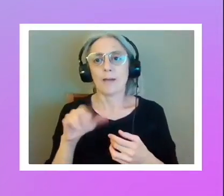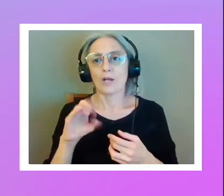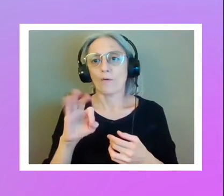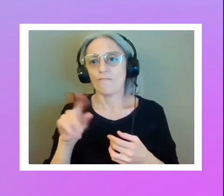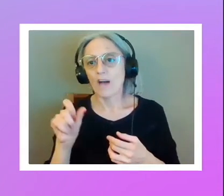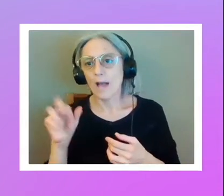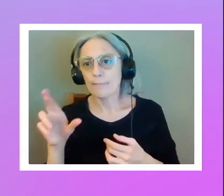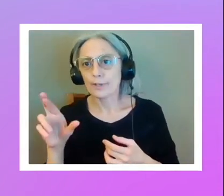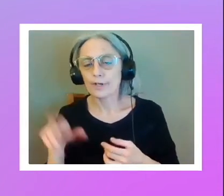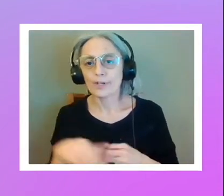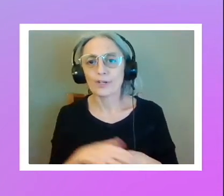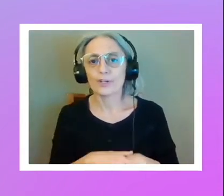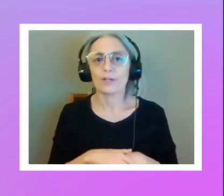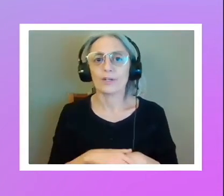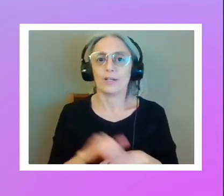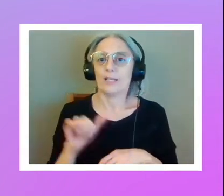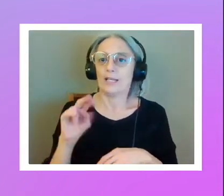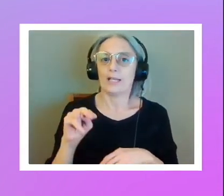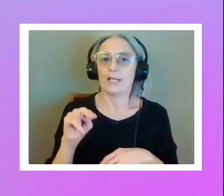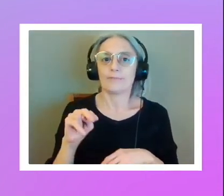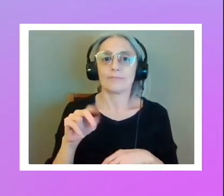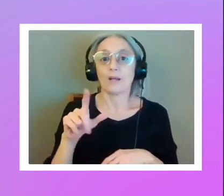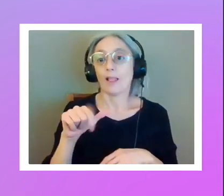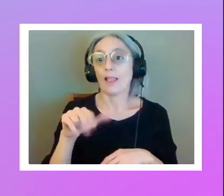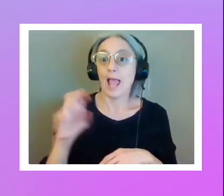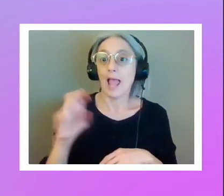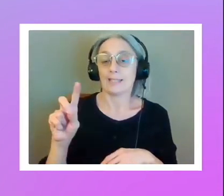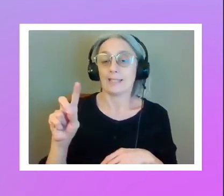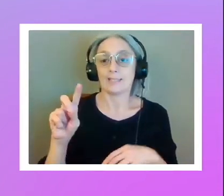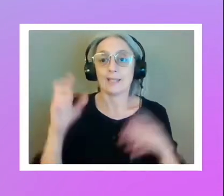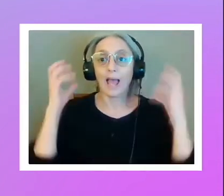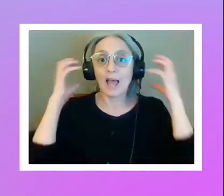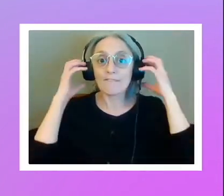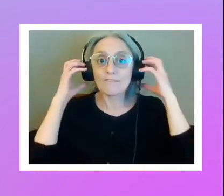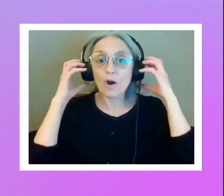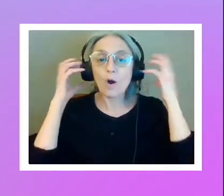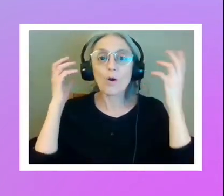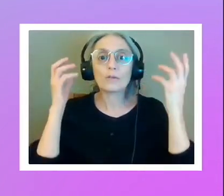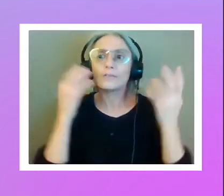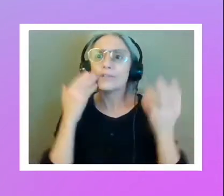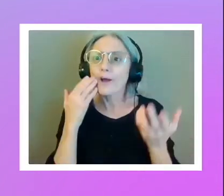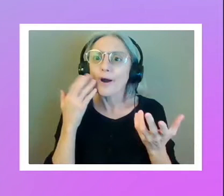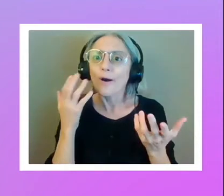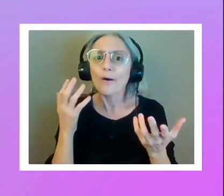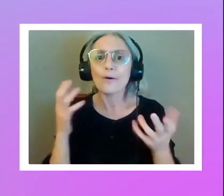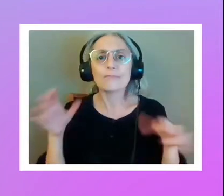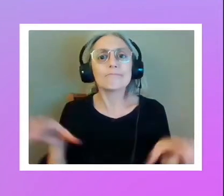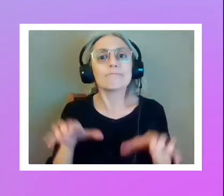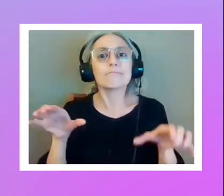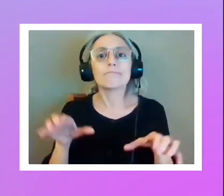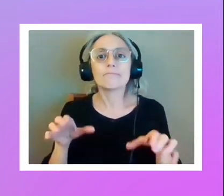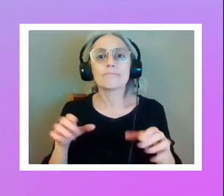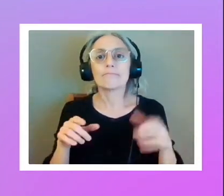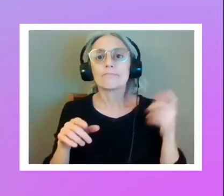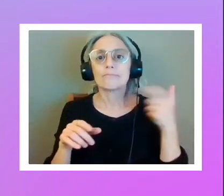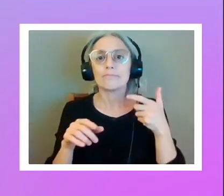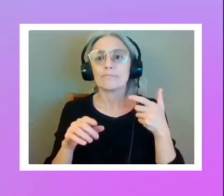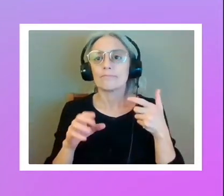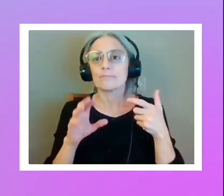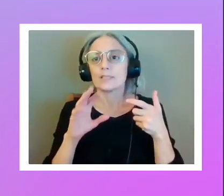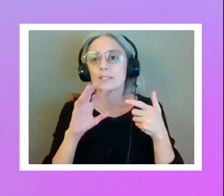microfiber laced headphones, with a speaker and a